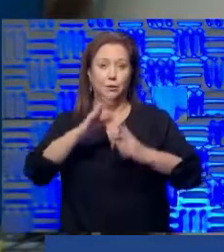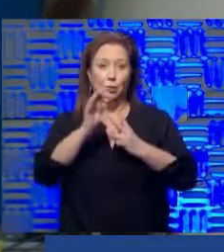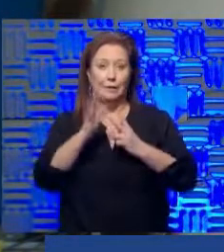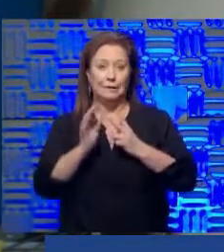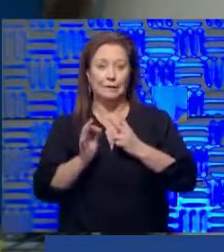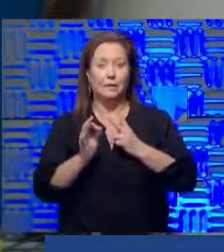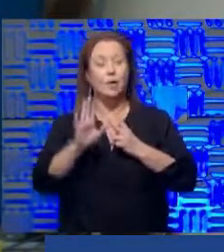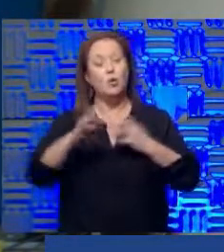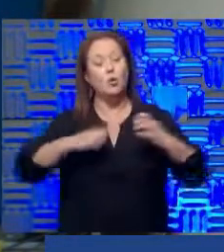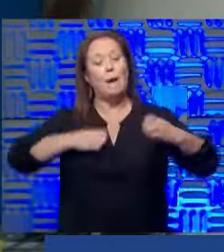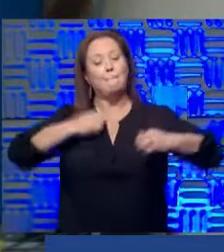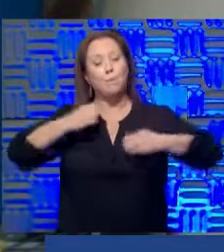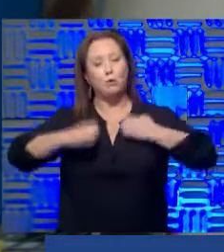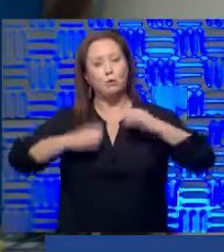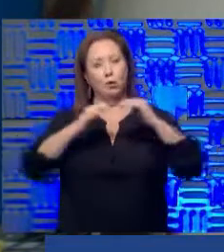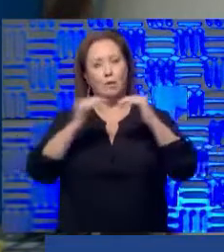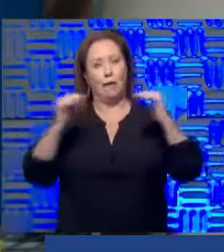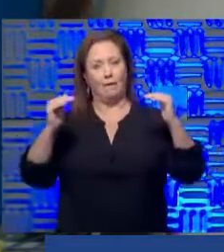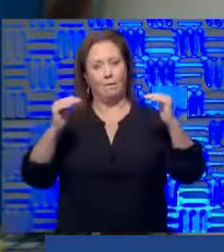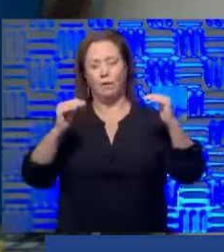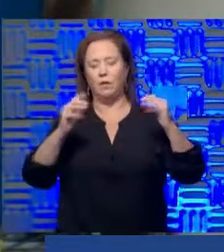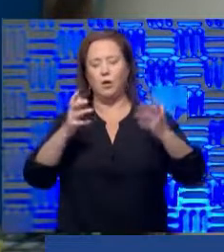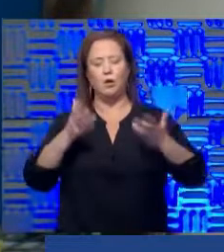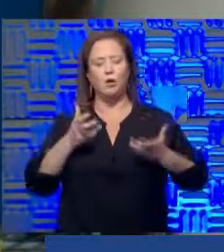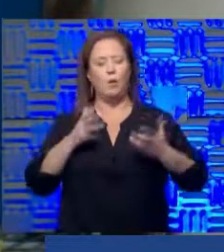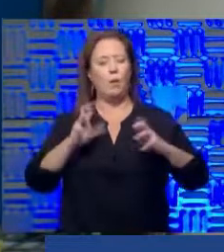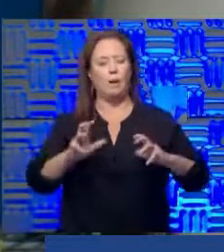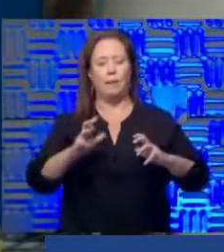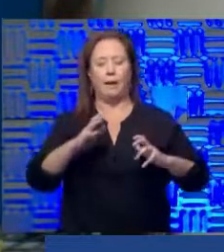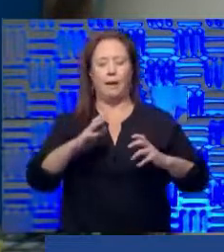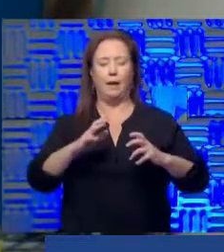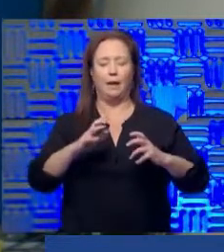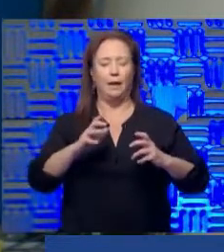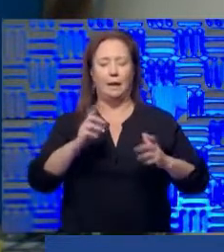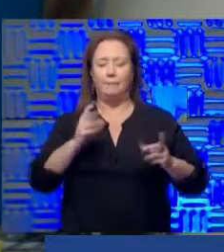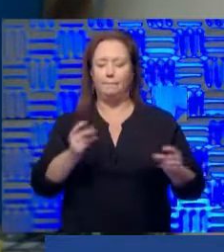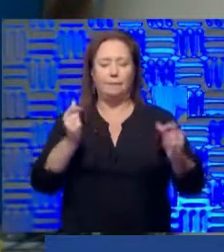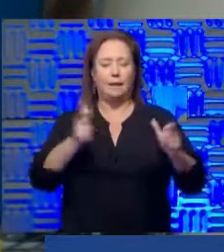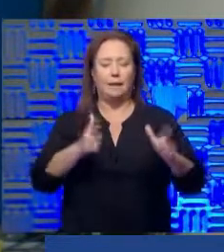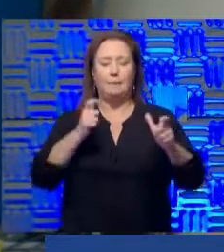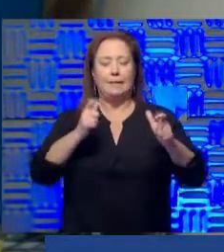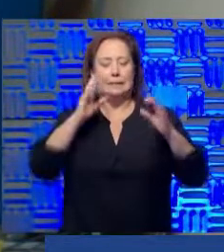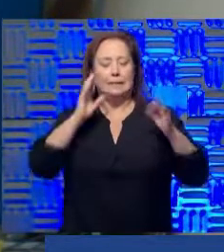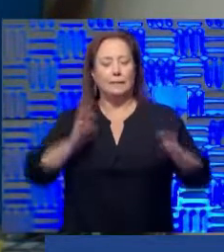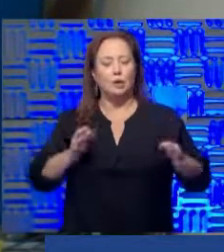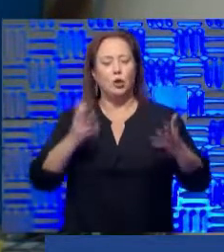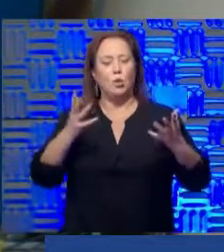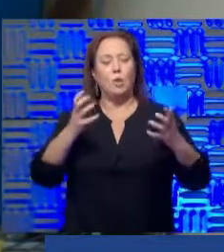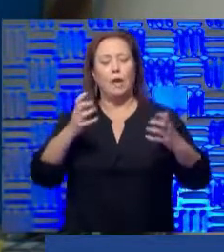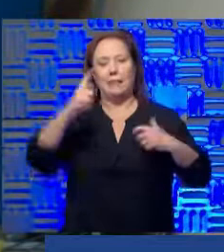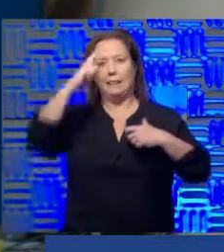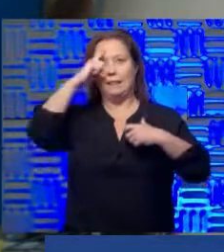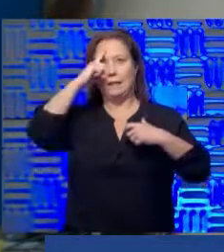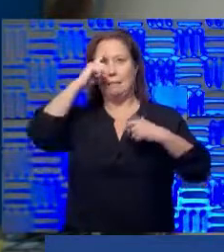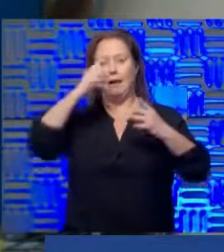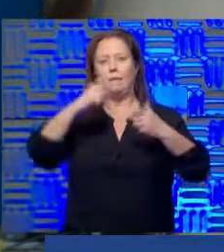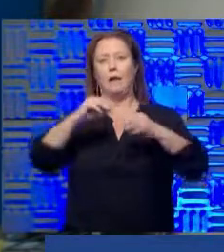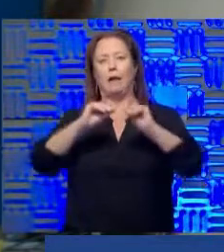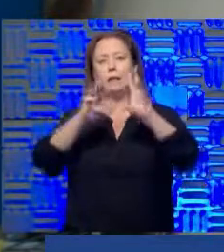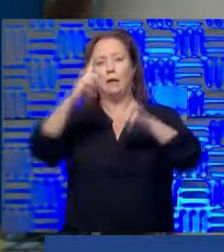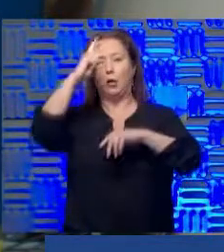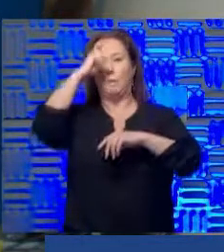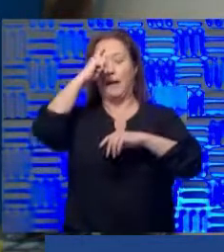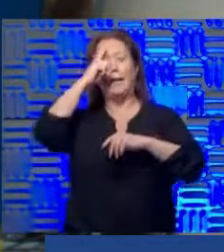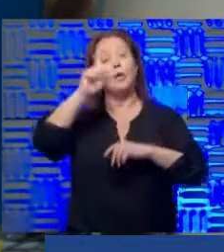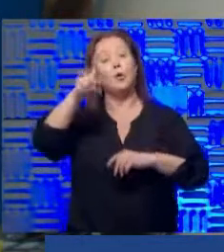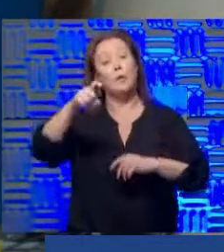emotional state where it needs to be. You don't want to make rash decisions. You want to be very measured in what you do, but you need a good rest to